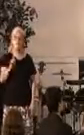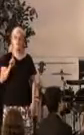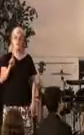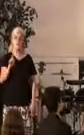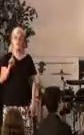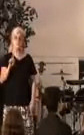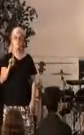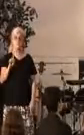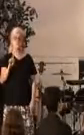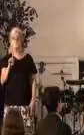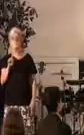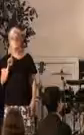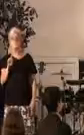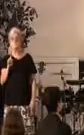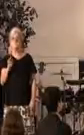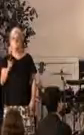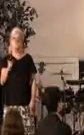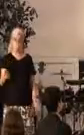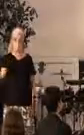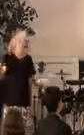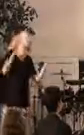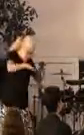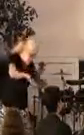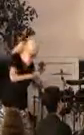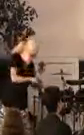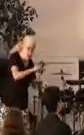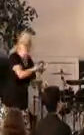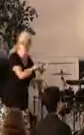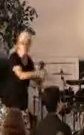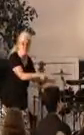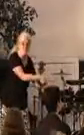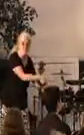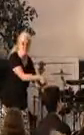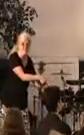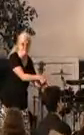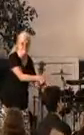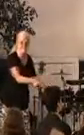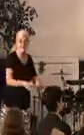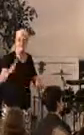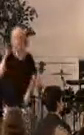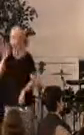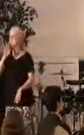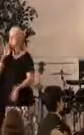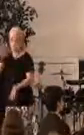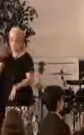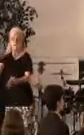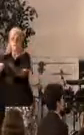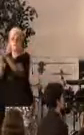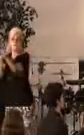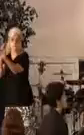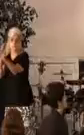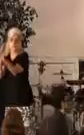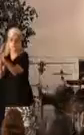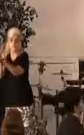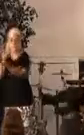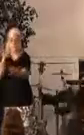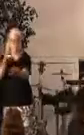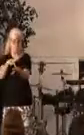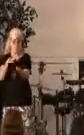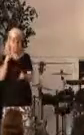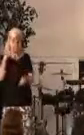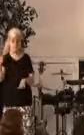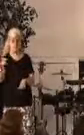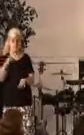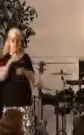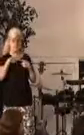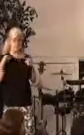bend before the heat of this world, but I will speak. Peter looked the Sanhedrin in the